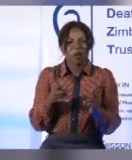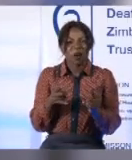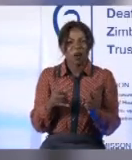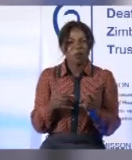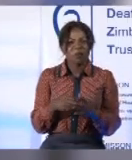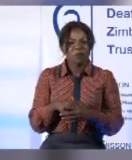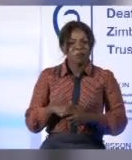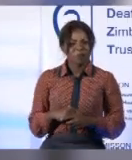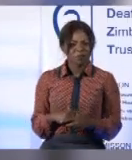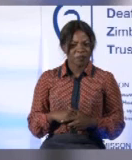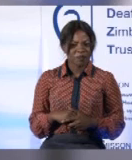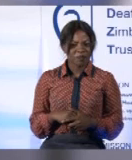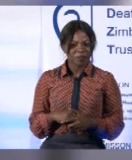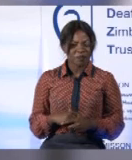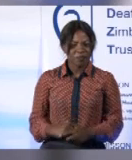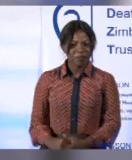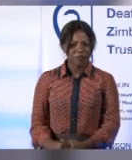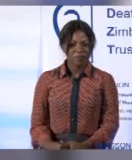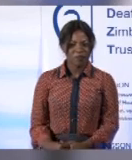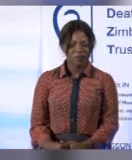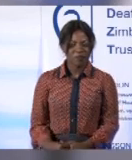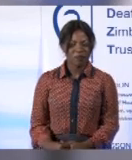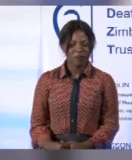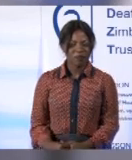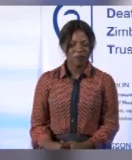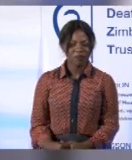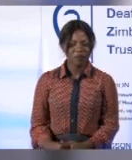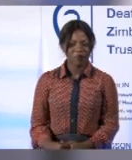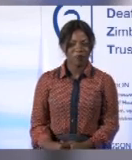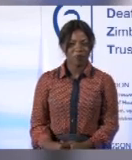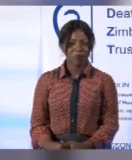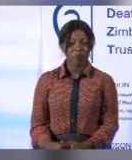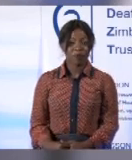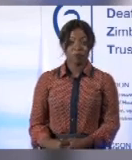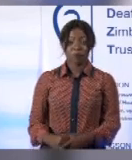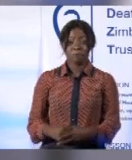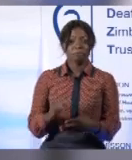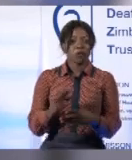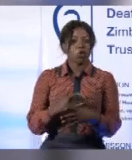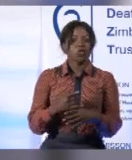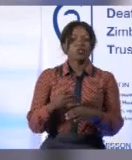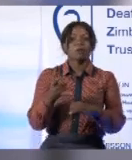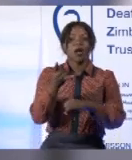parking up. Of course, like as parking in Vinema hours,